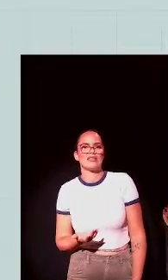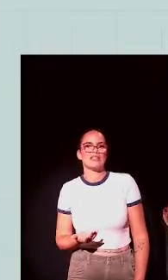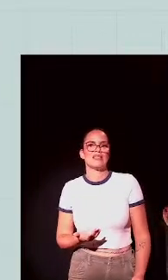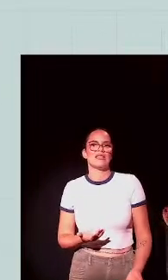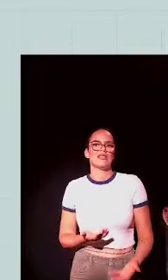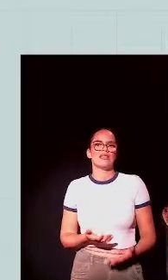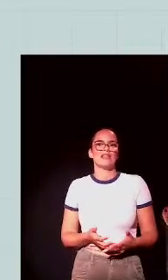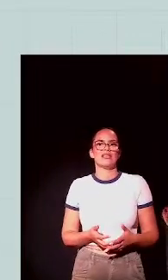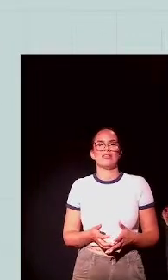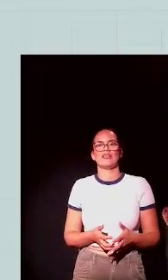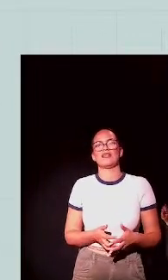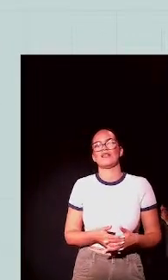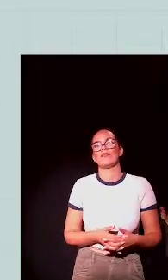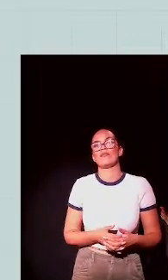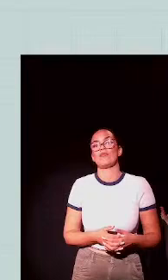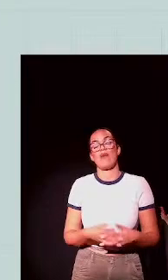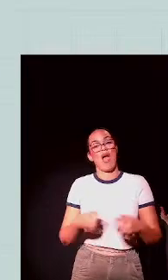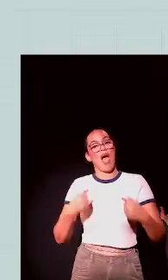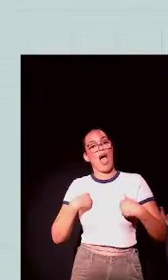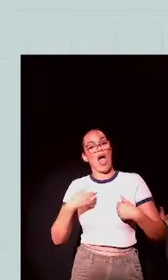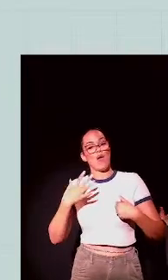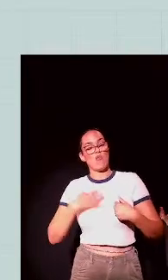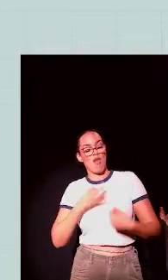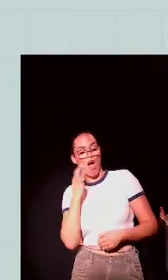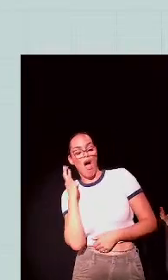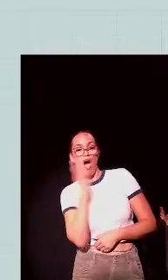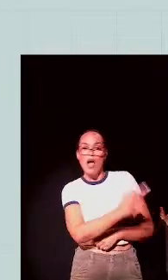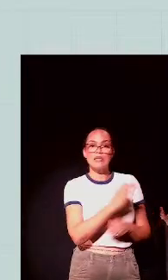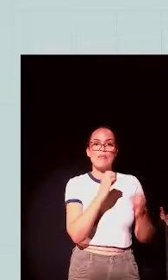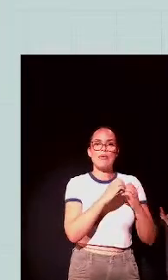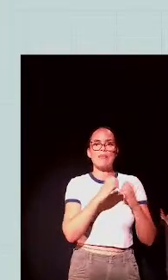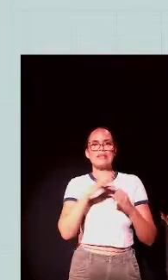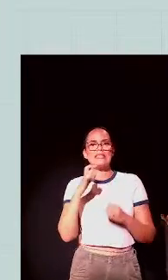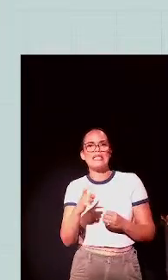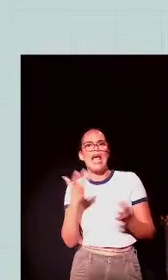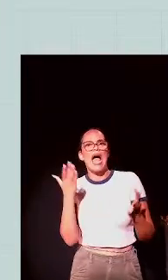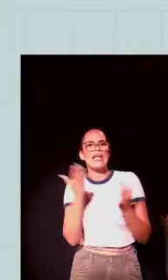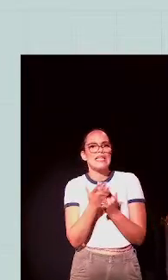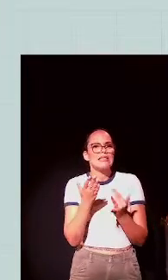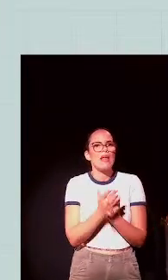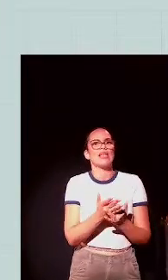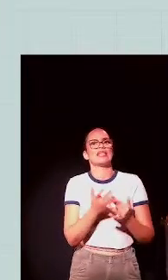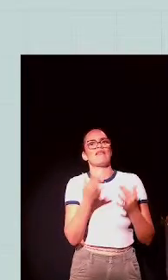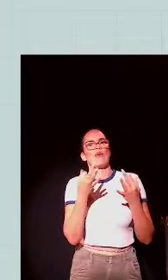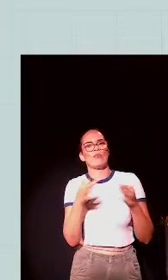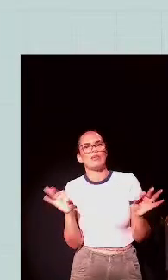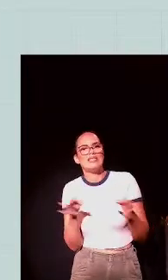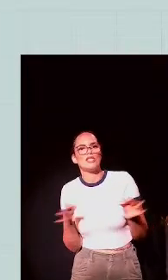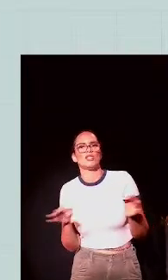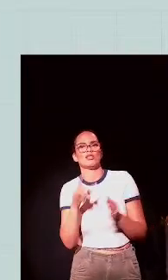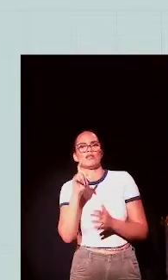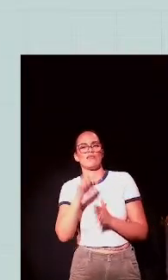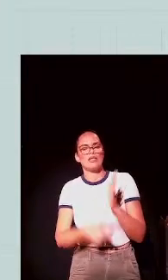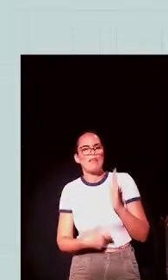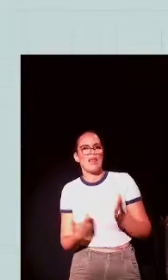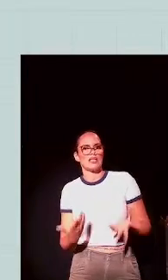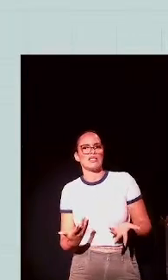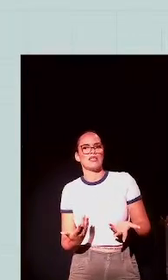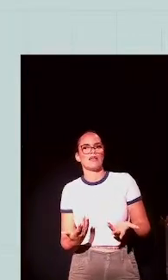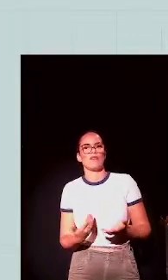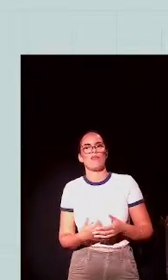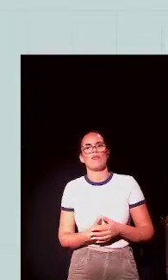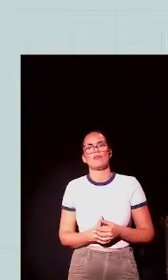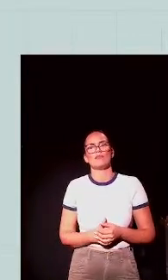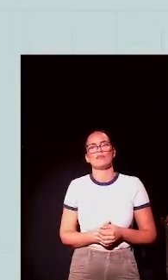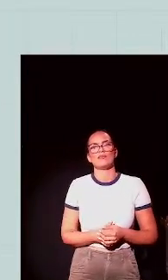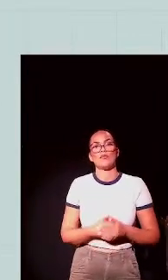Geldofing them about, which is more accessibility for musicians and artists with disabilities. Yes. I'm